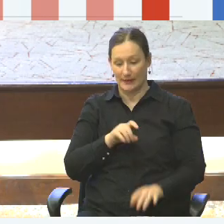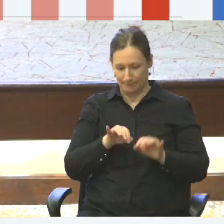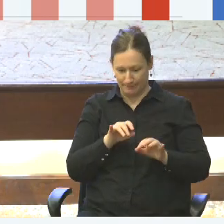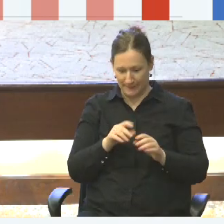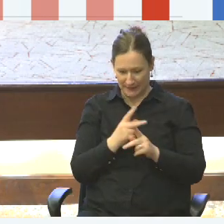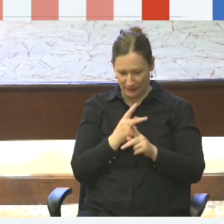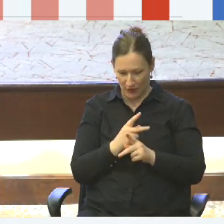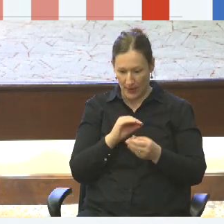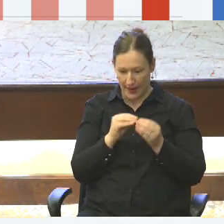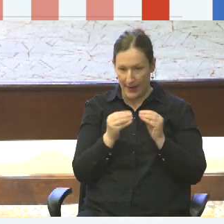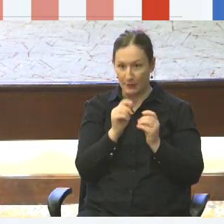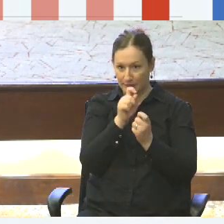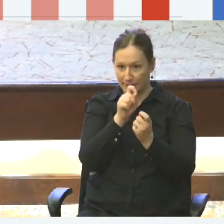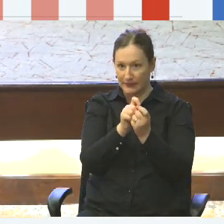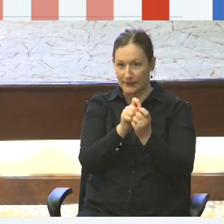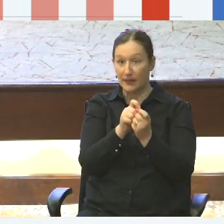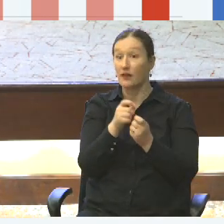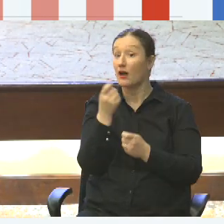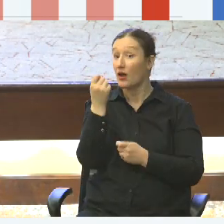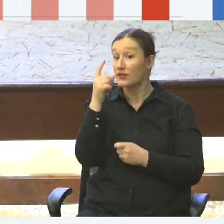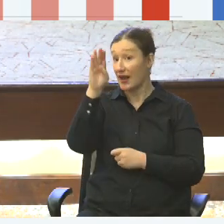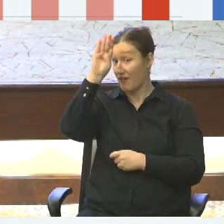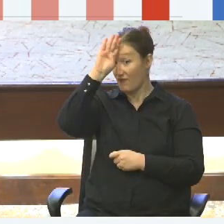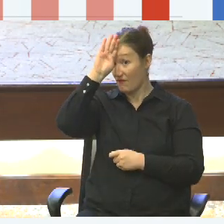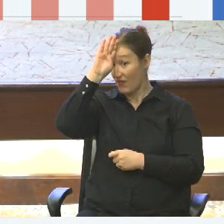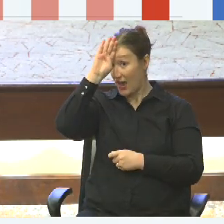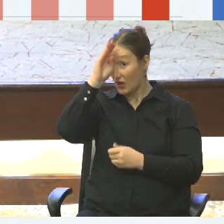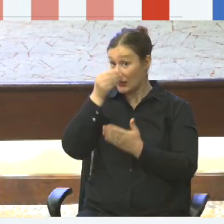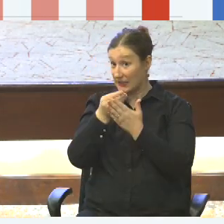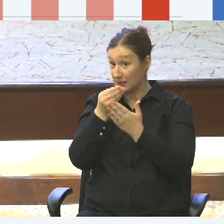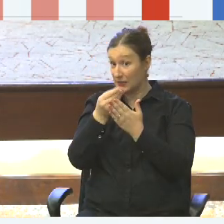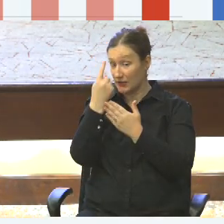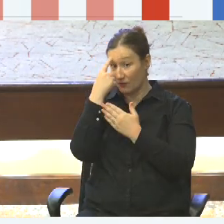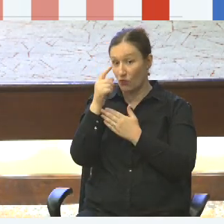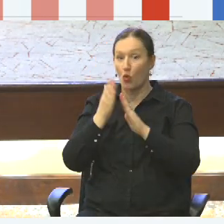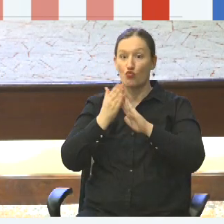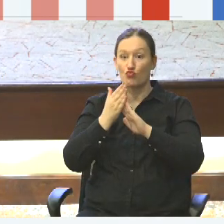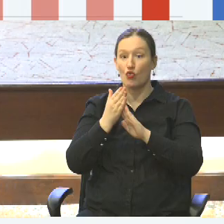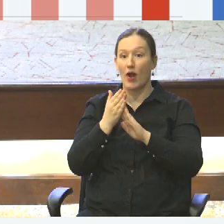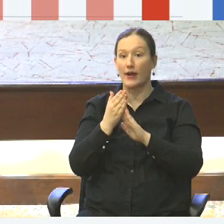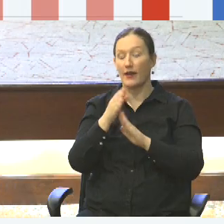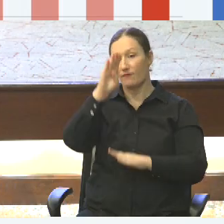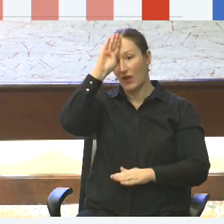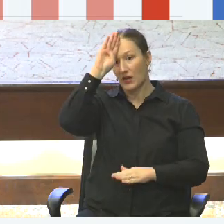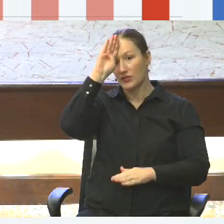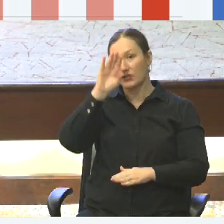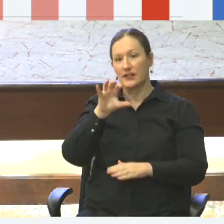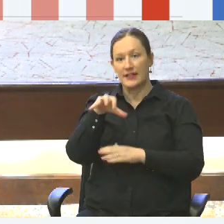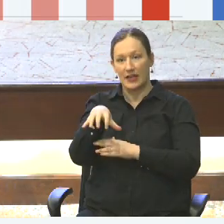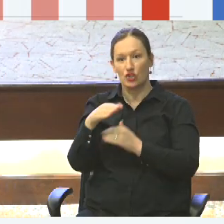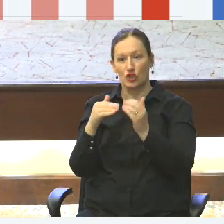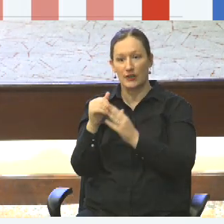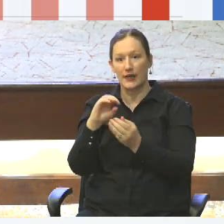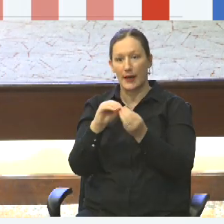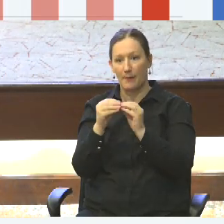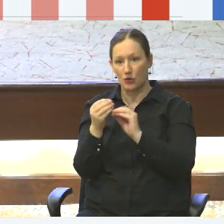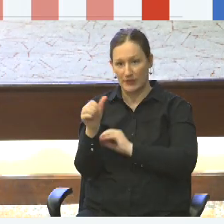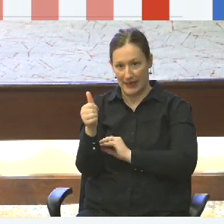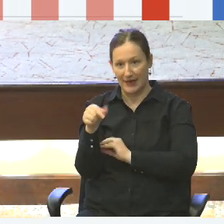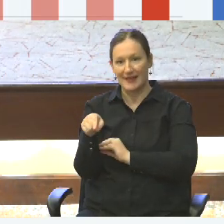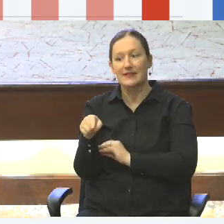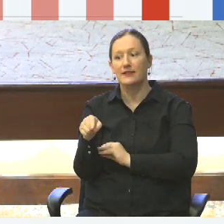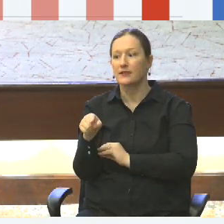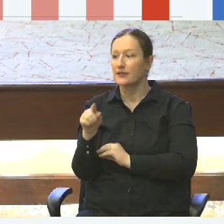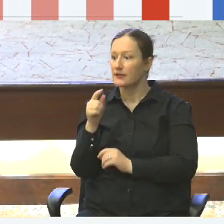the fire department's expenses are to operate Fire Station Number 10. Because Fire Station Number 10 is a dedicated station for the